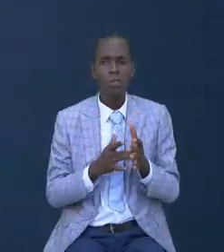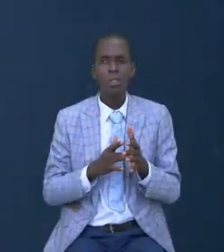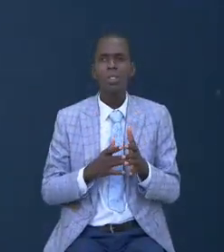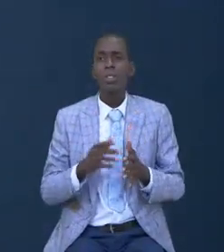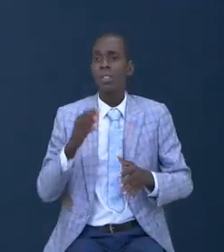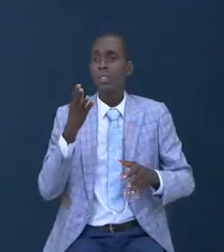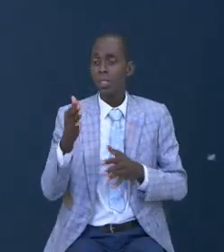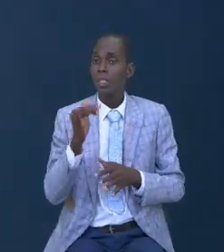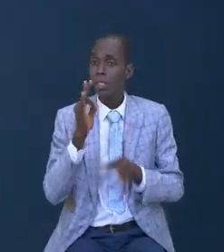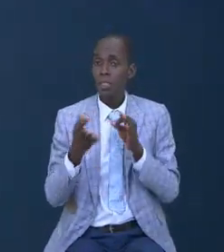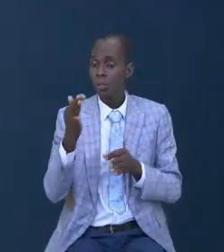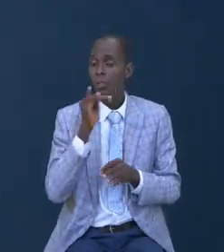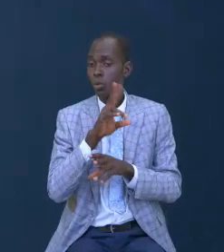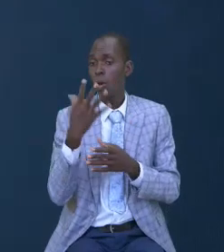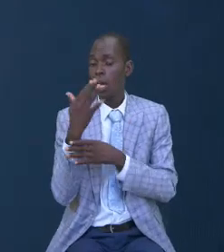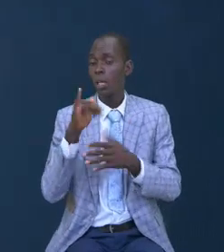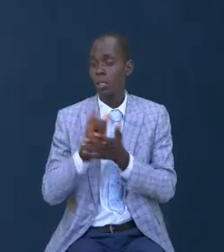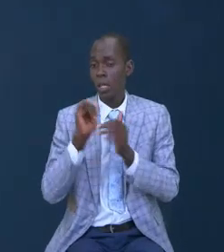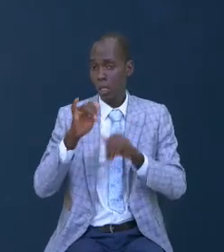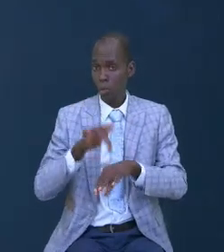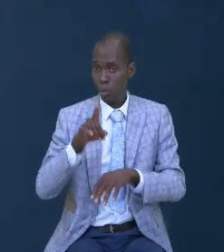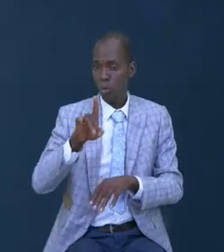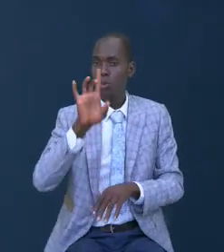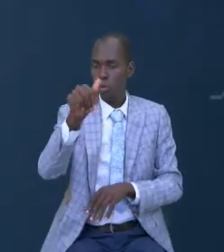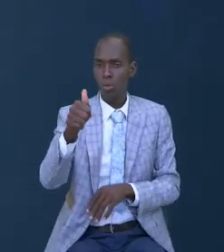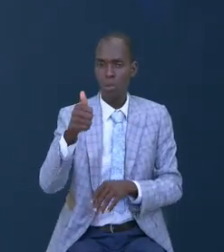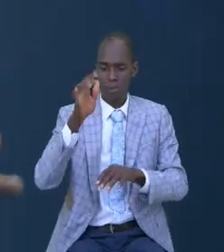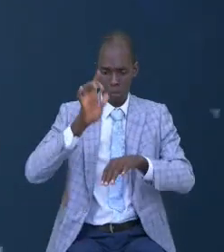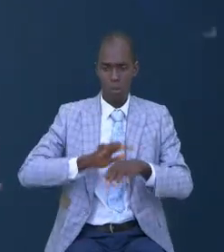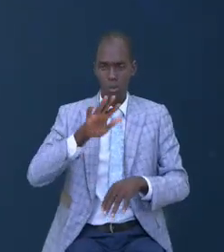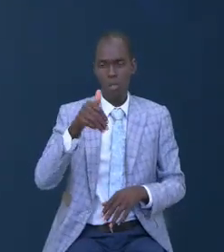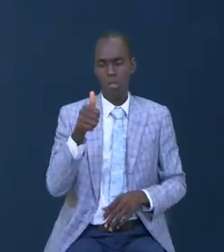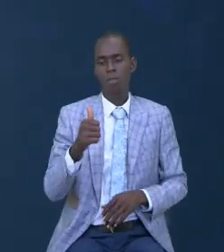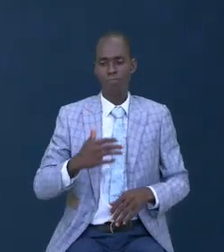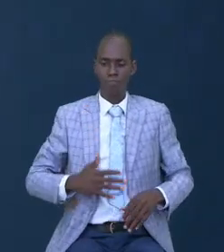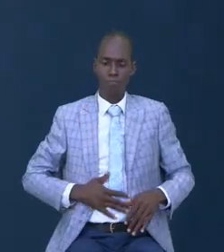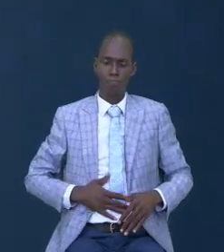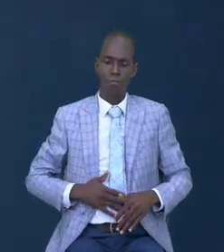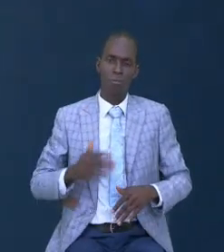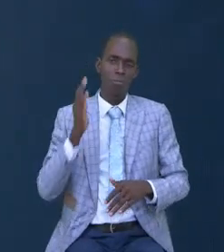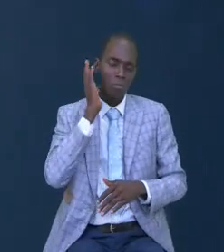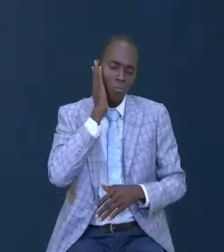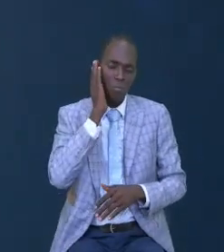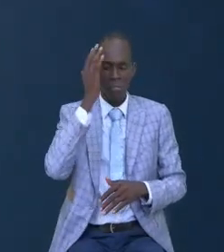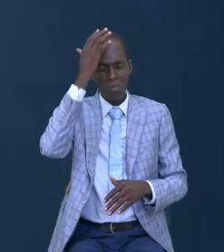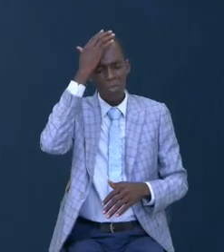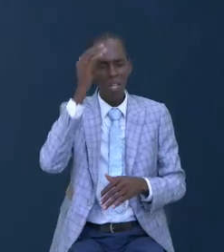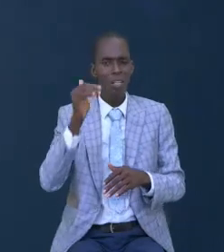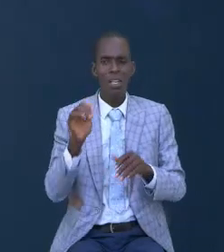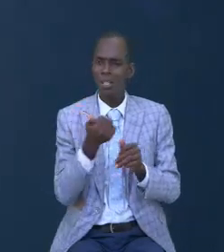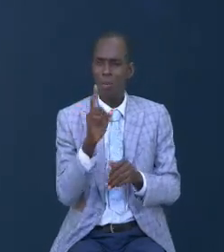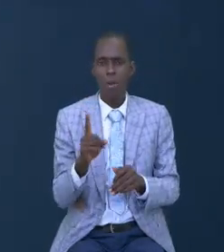can touch you, your husband is not there, you touch yourself, and as we open our eyes, final